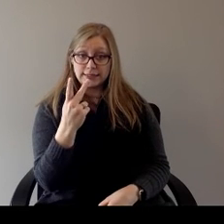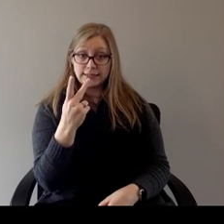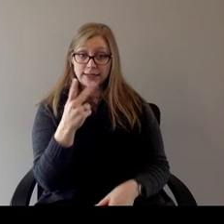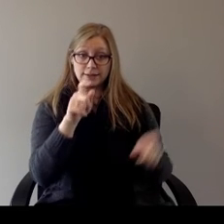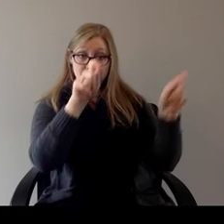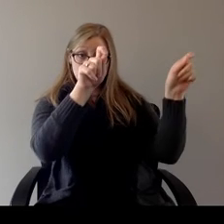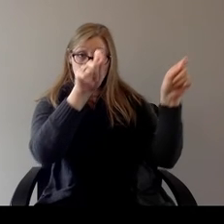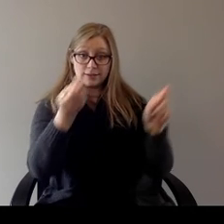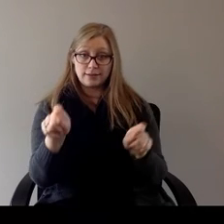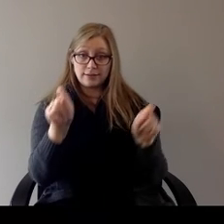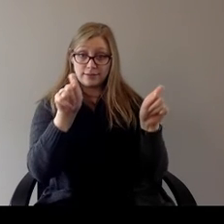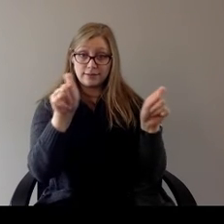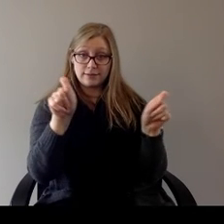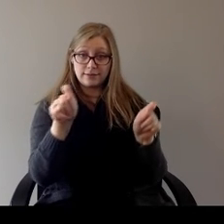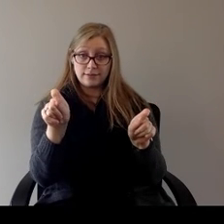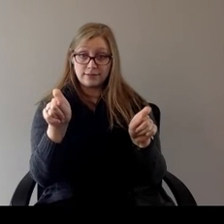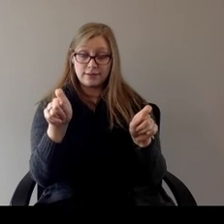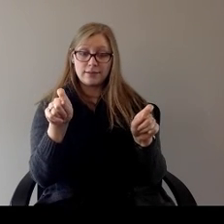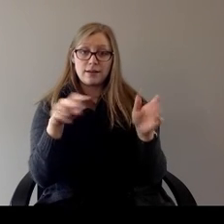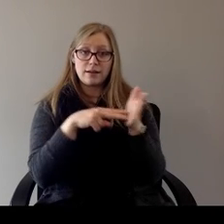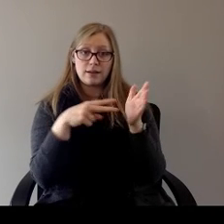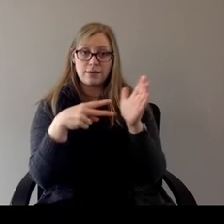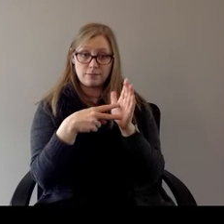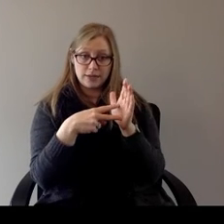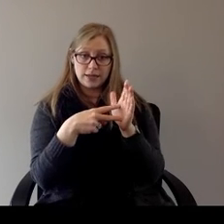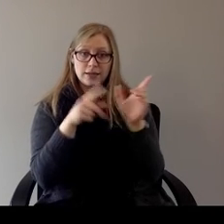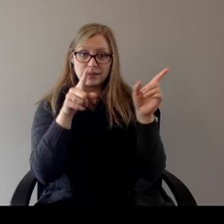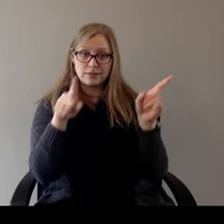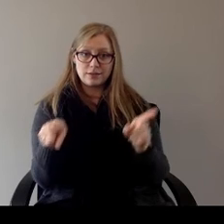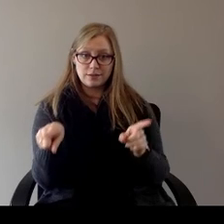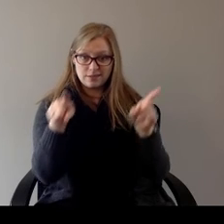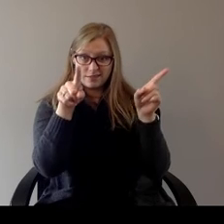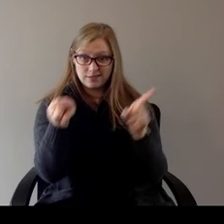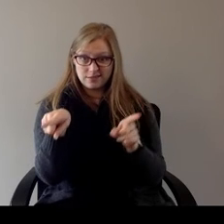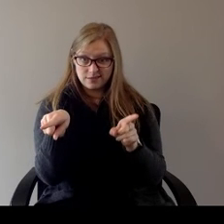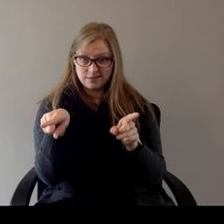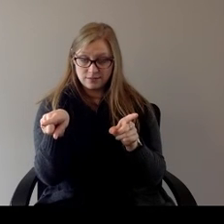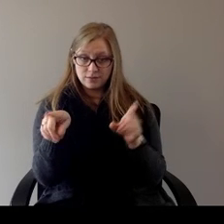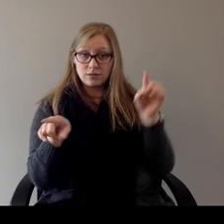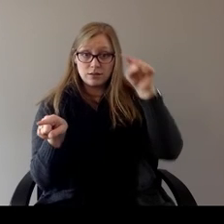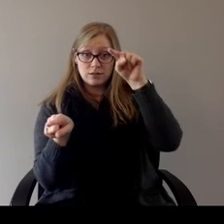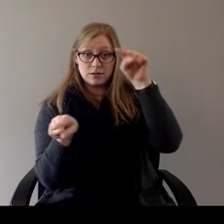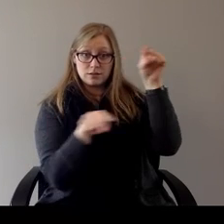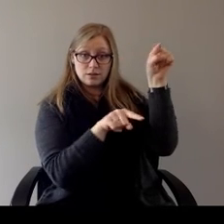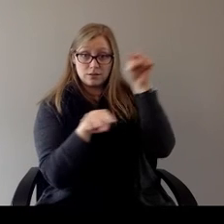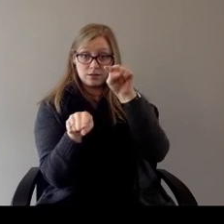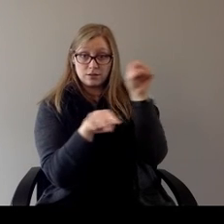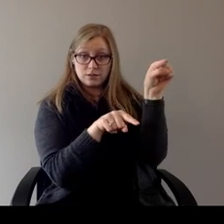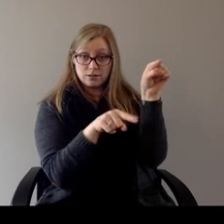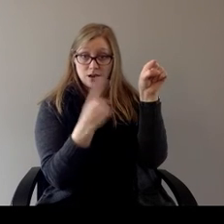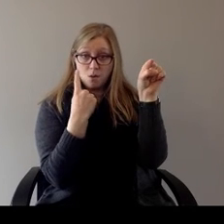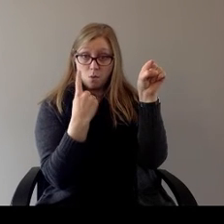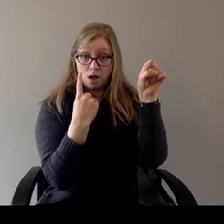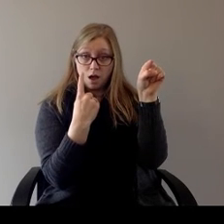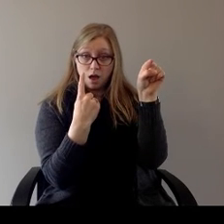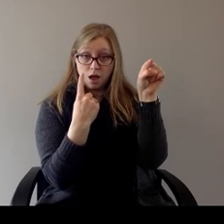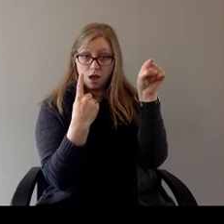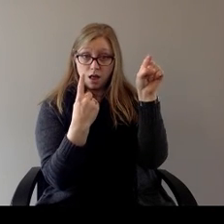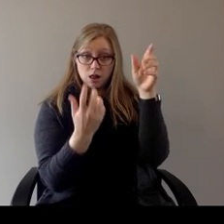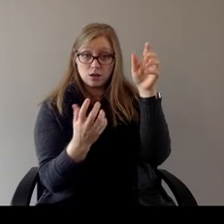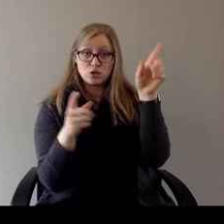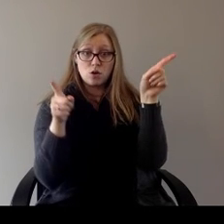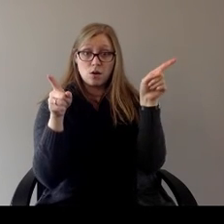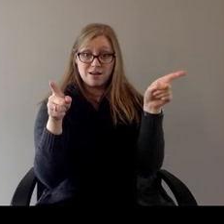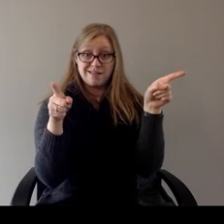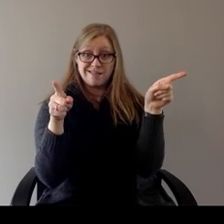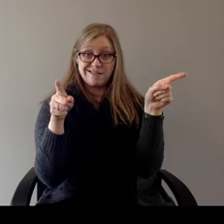these sides. They correspond. 2 tick marks on, or 1 tick mark on AB and DC. They correspond. And then that third